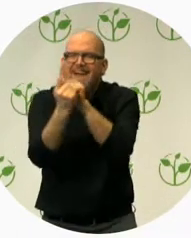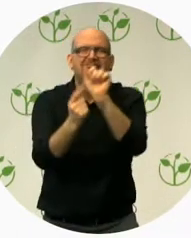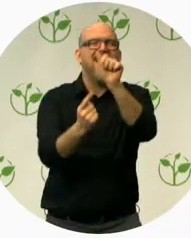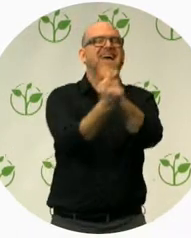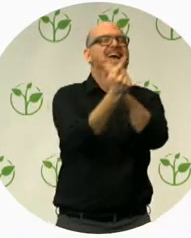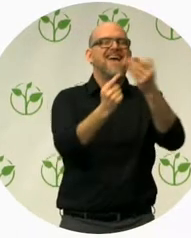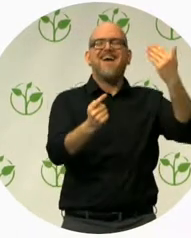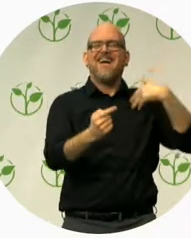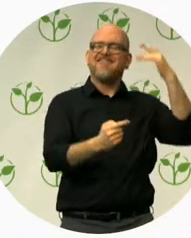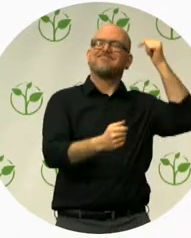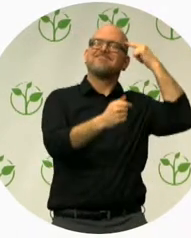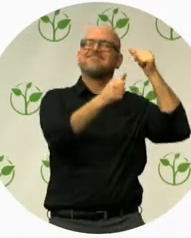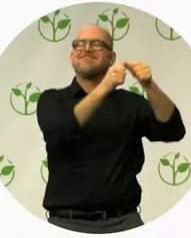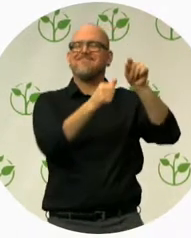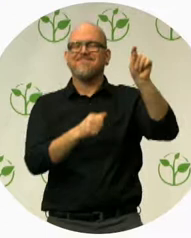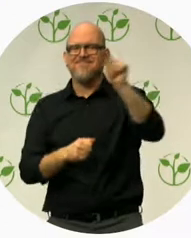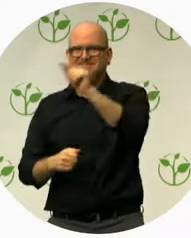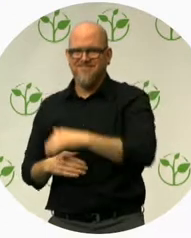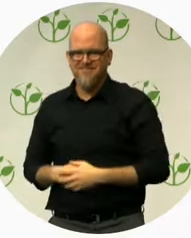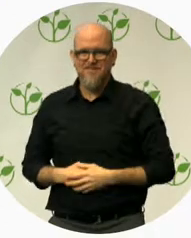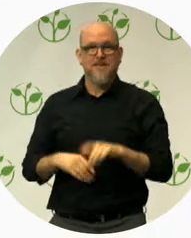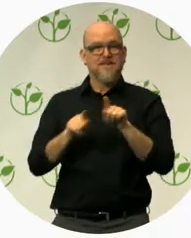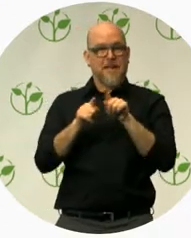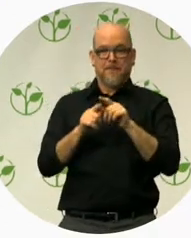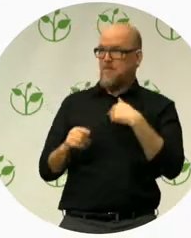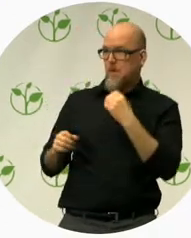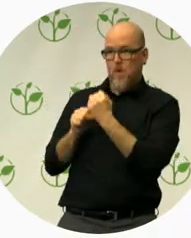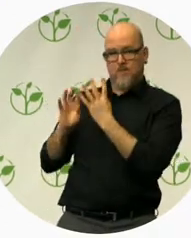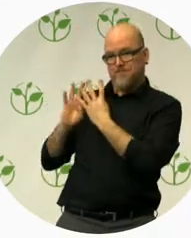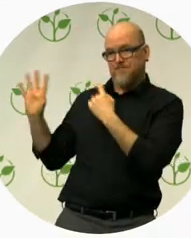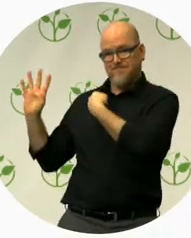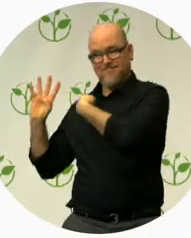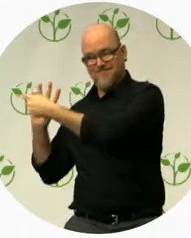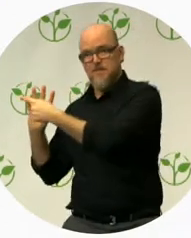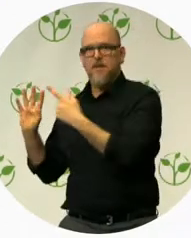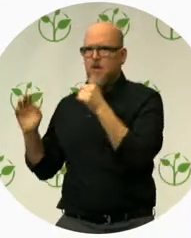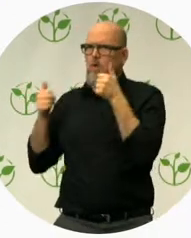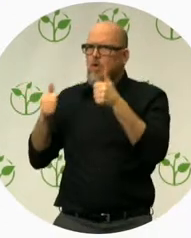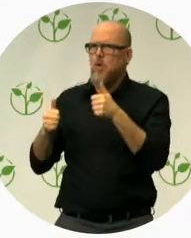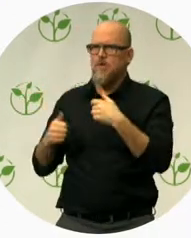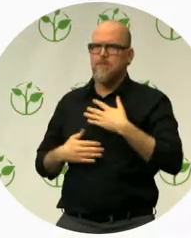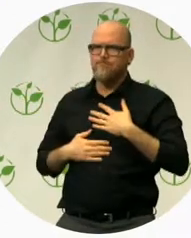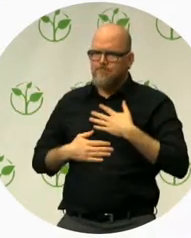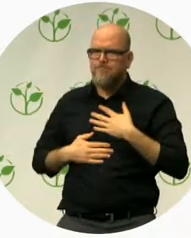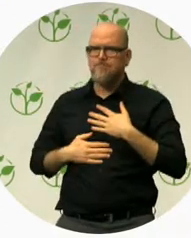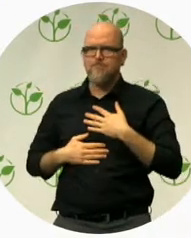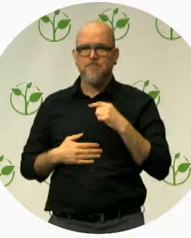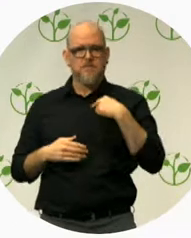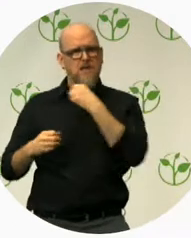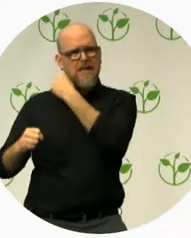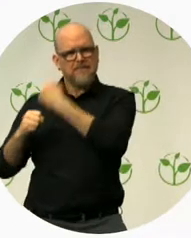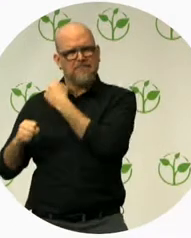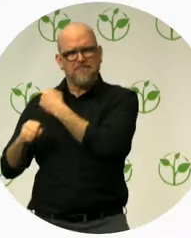both, for me and for my team. And for us, after another year of intensive